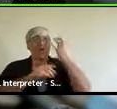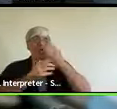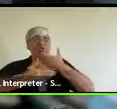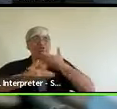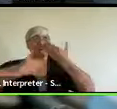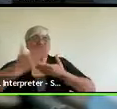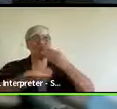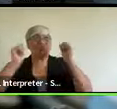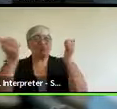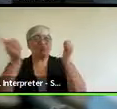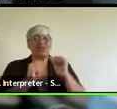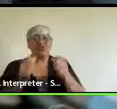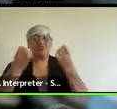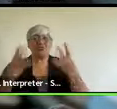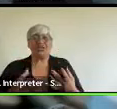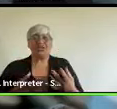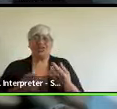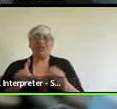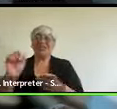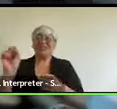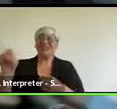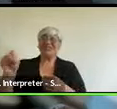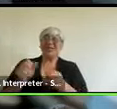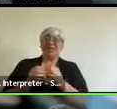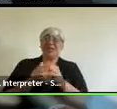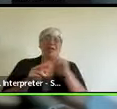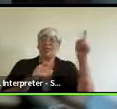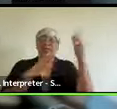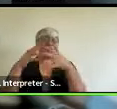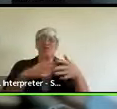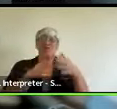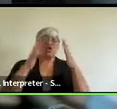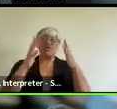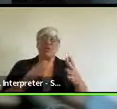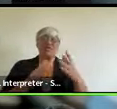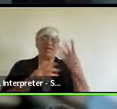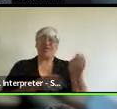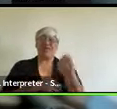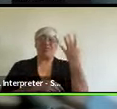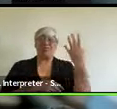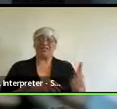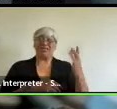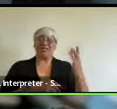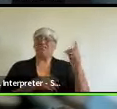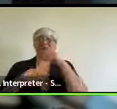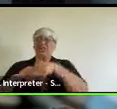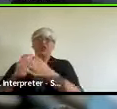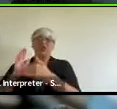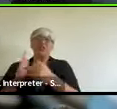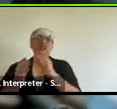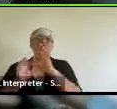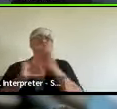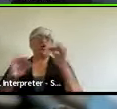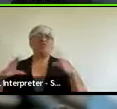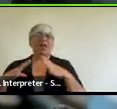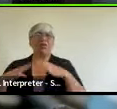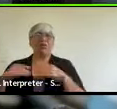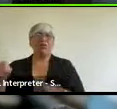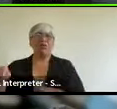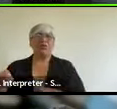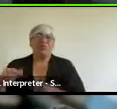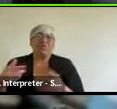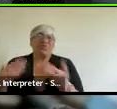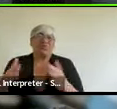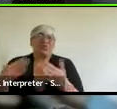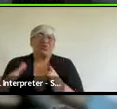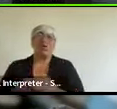with people. Oh yeah. So the ADA means you can't release a movie in the States without that soundtrack there. It's just that we don't make it available in New Zealand. Yeah. No, it's a